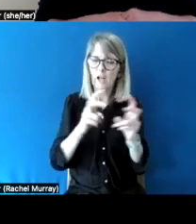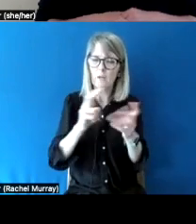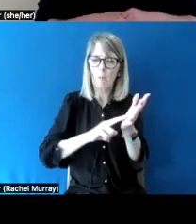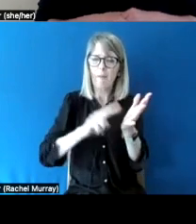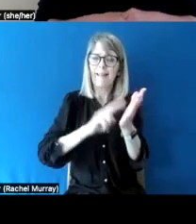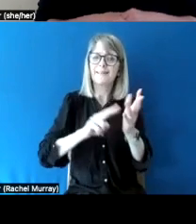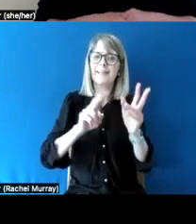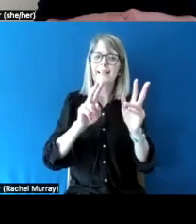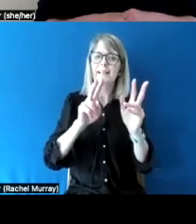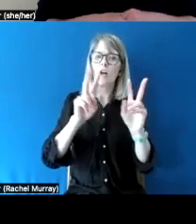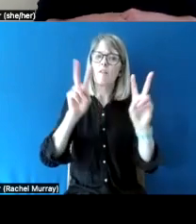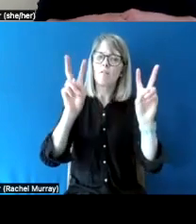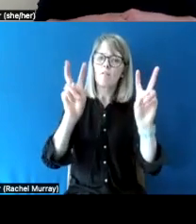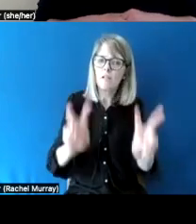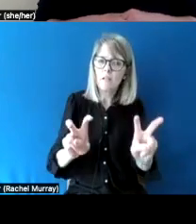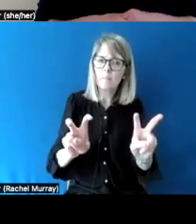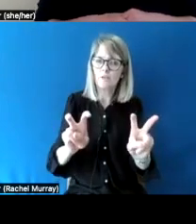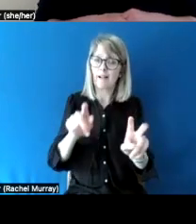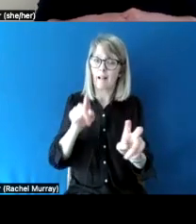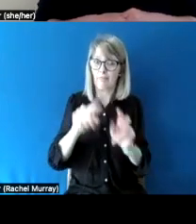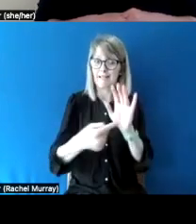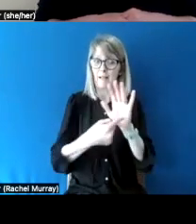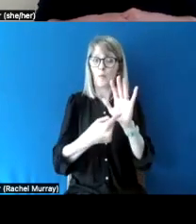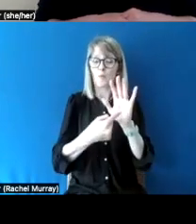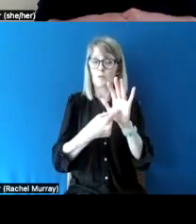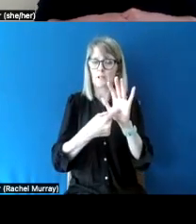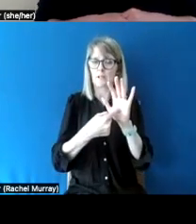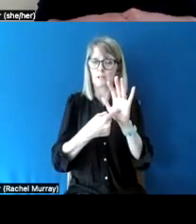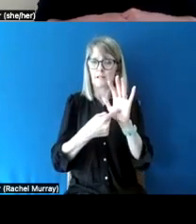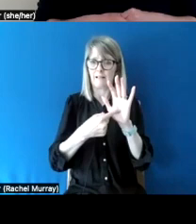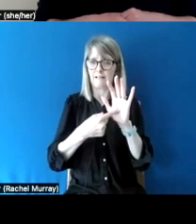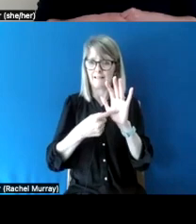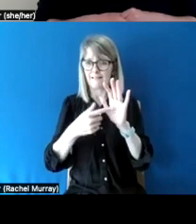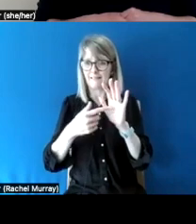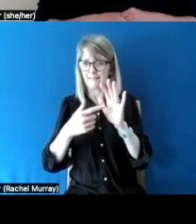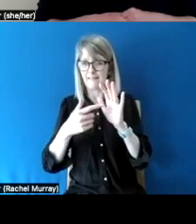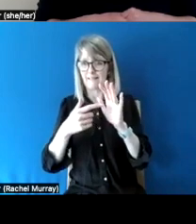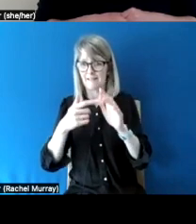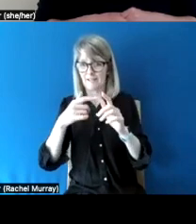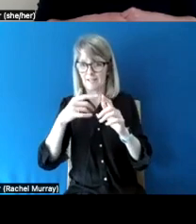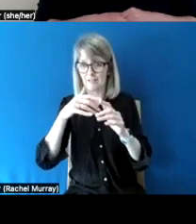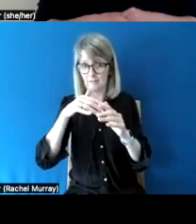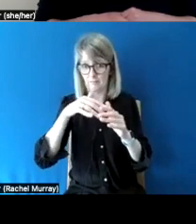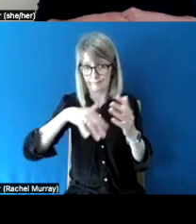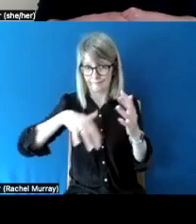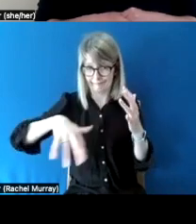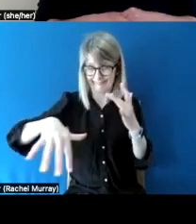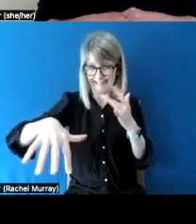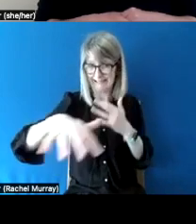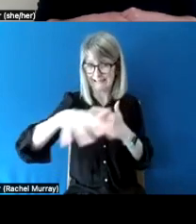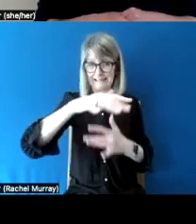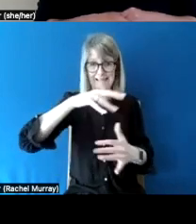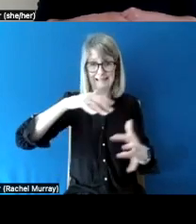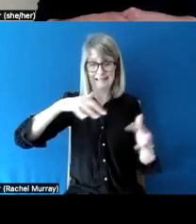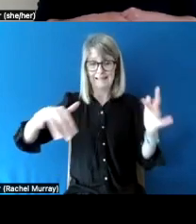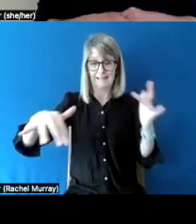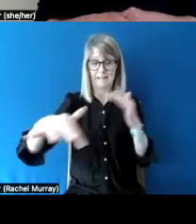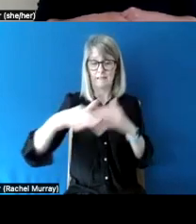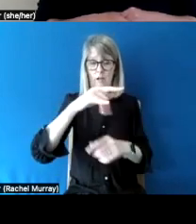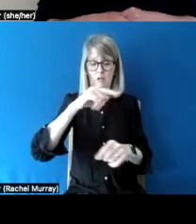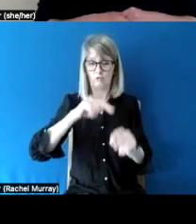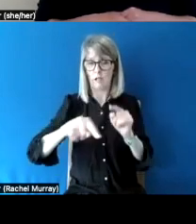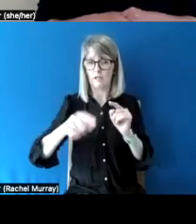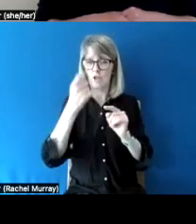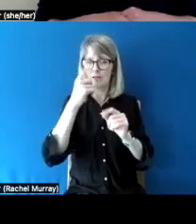subject is very, very important. So in all this, what we are trying to understand is the idea, the